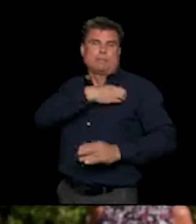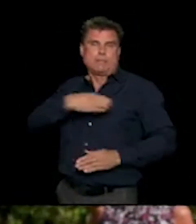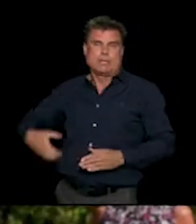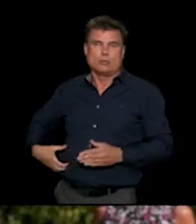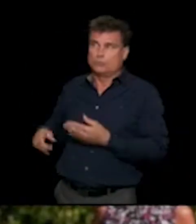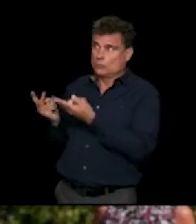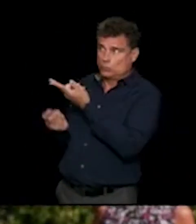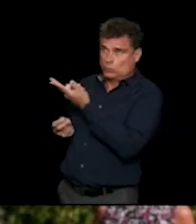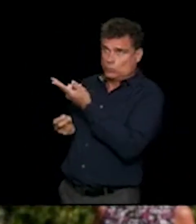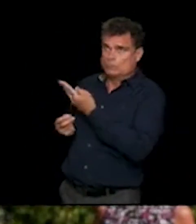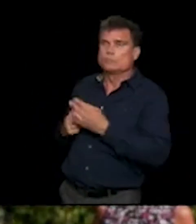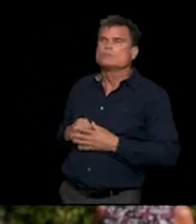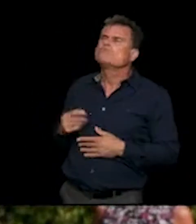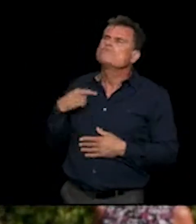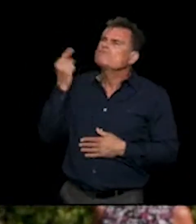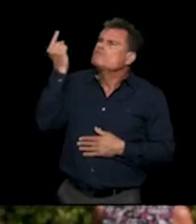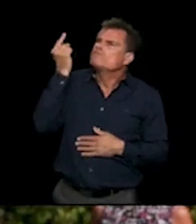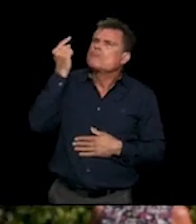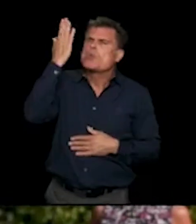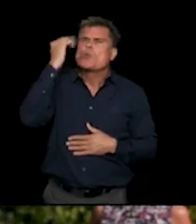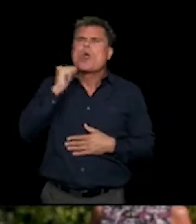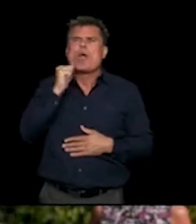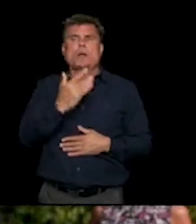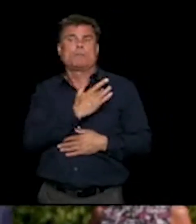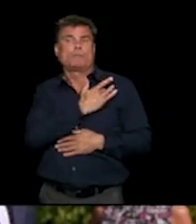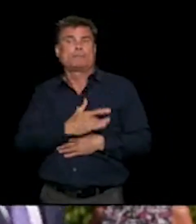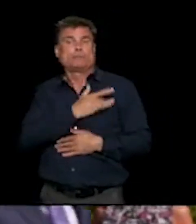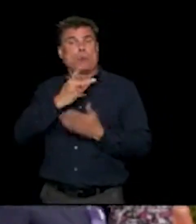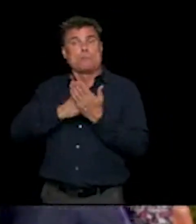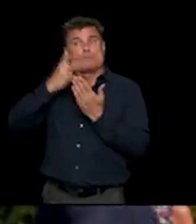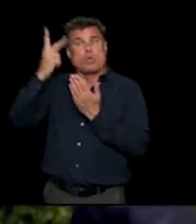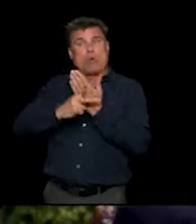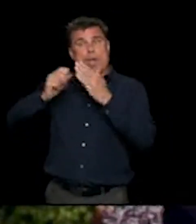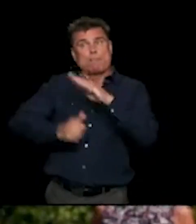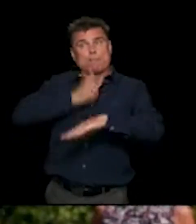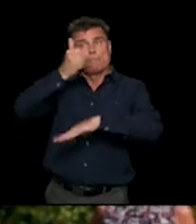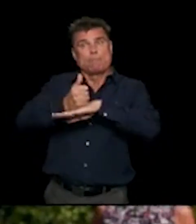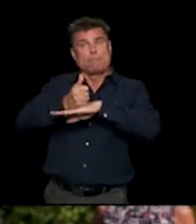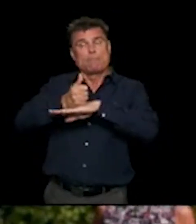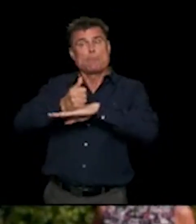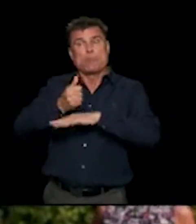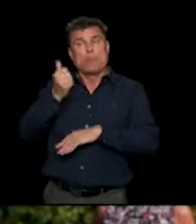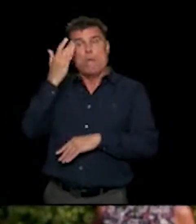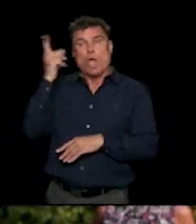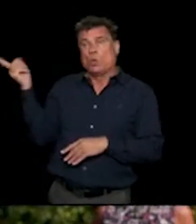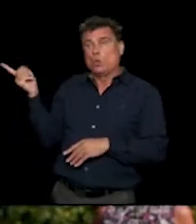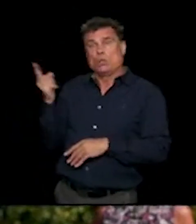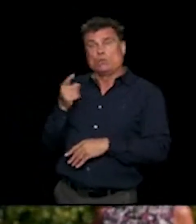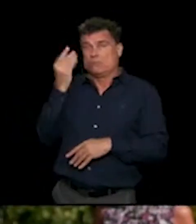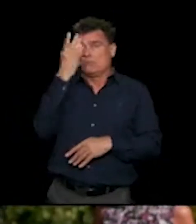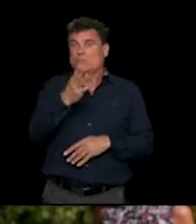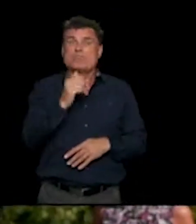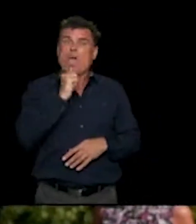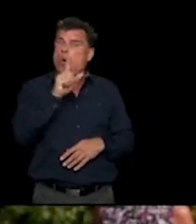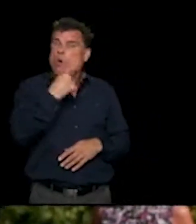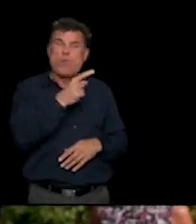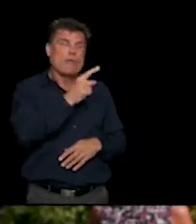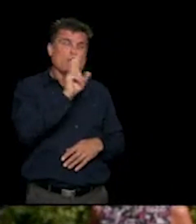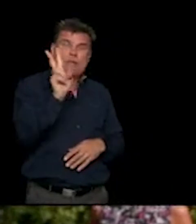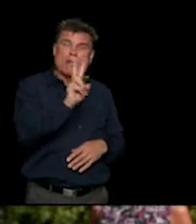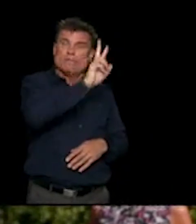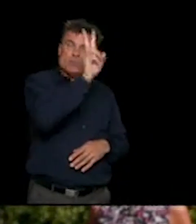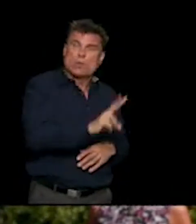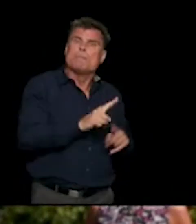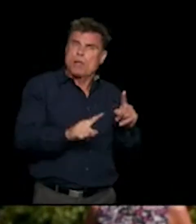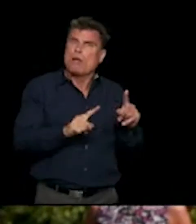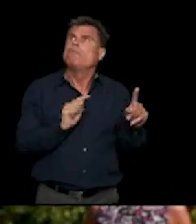of provincial program that can be done? Because you're mentioning, of course, it's not just the two bigger cities. It's all across the province. But using like an